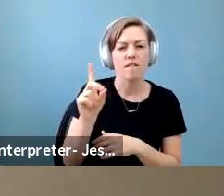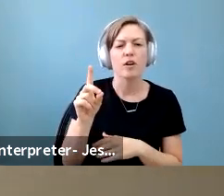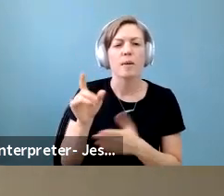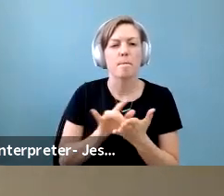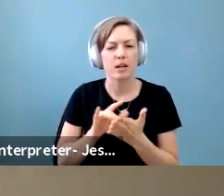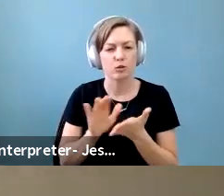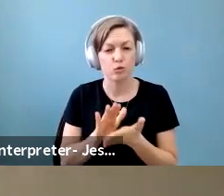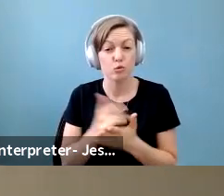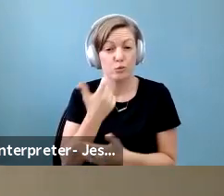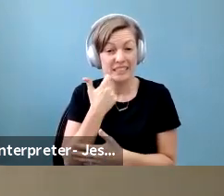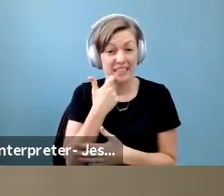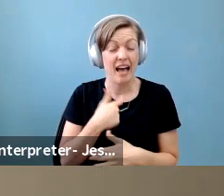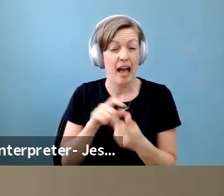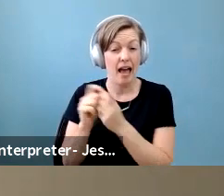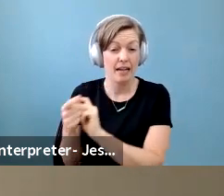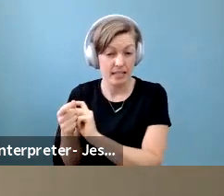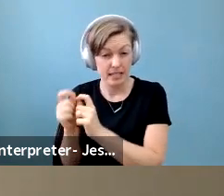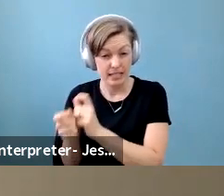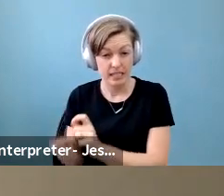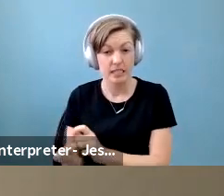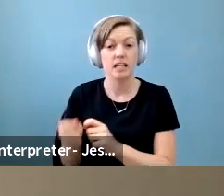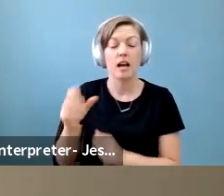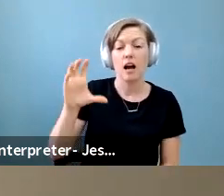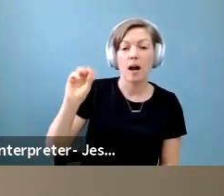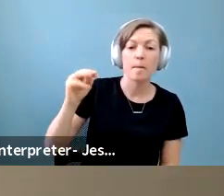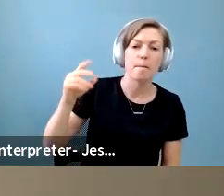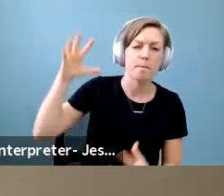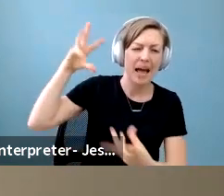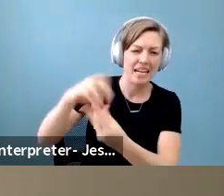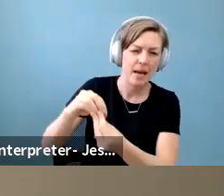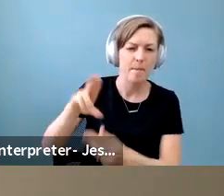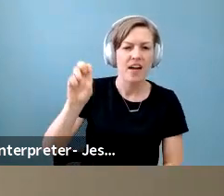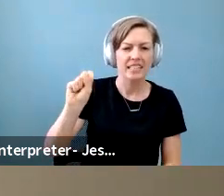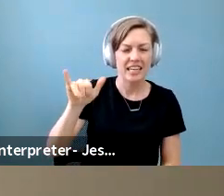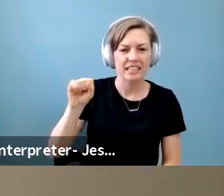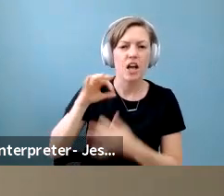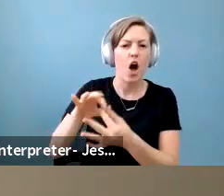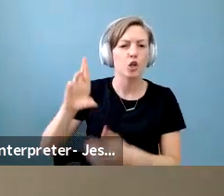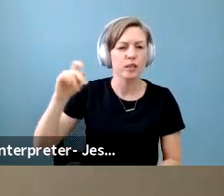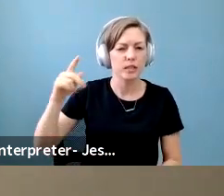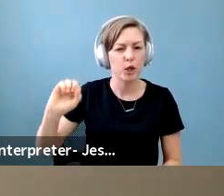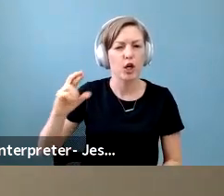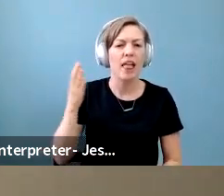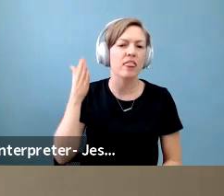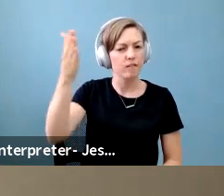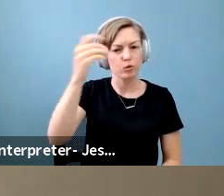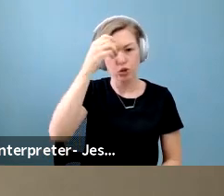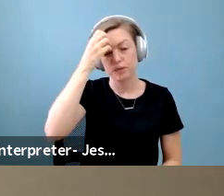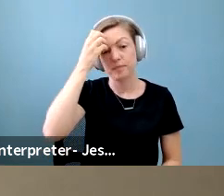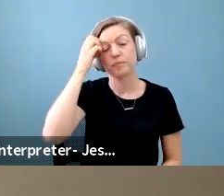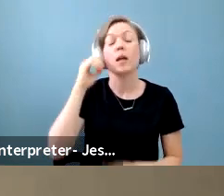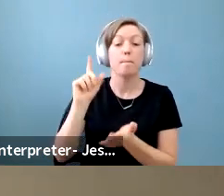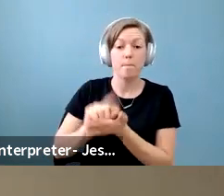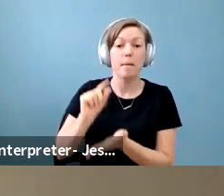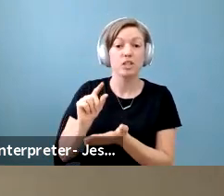recently, I edited a compendium of essays on CRISPR and the future that was published